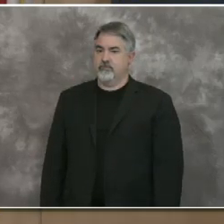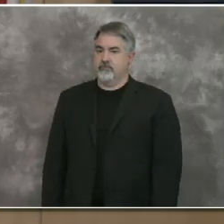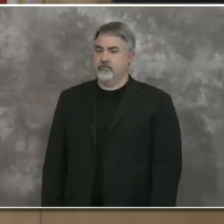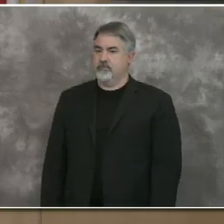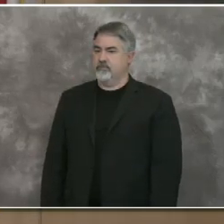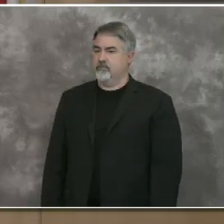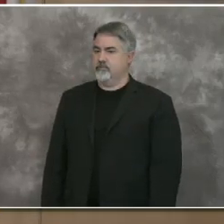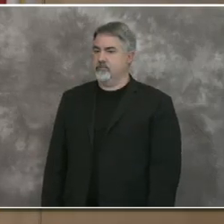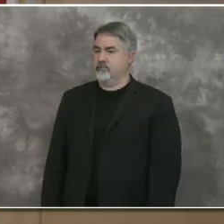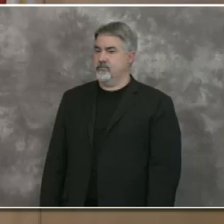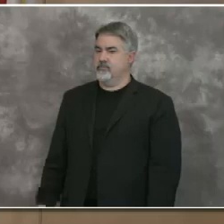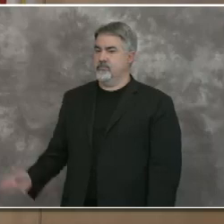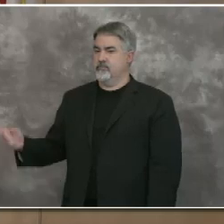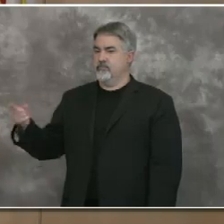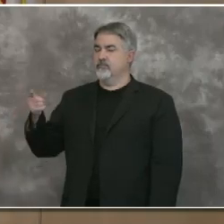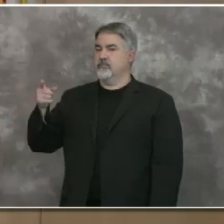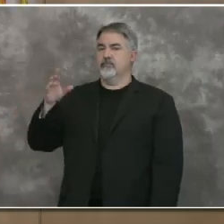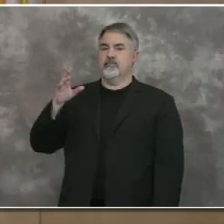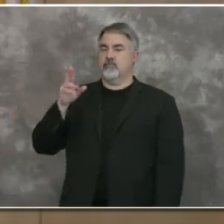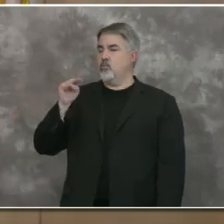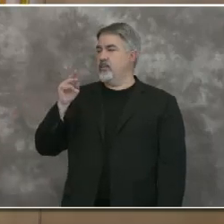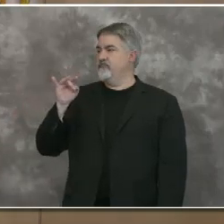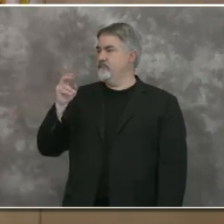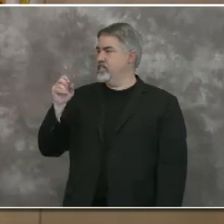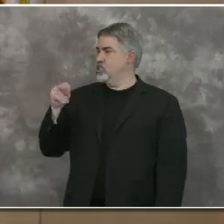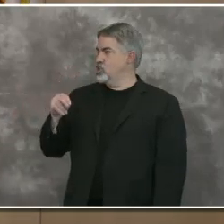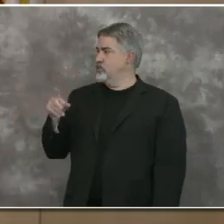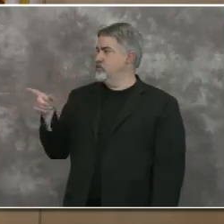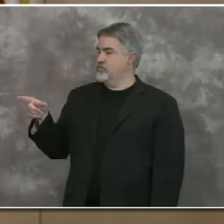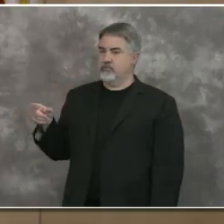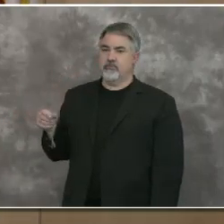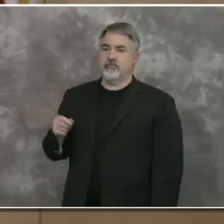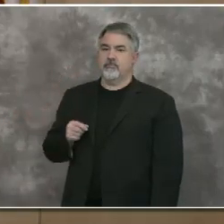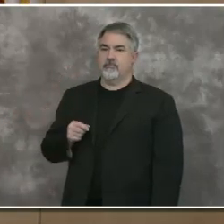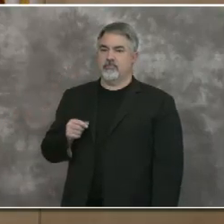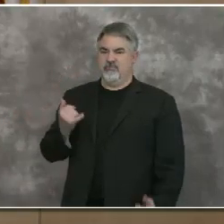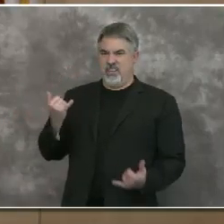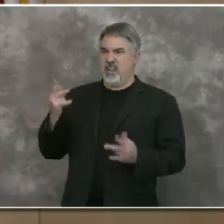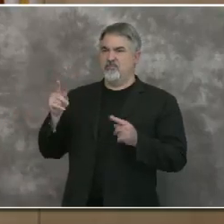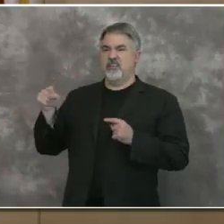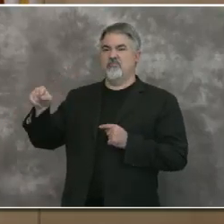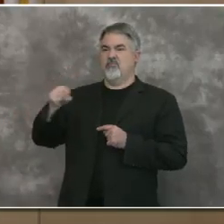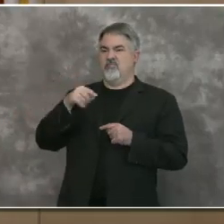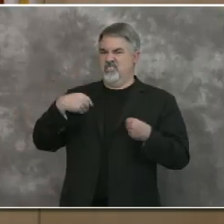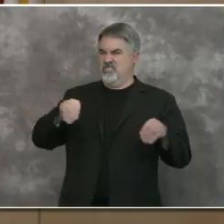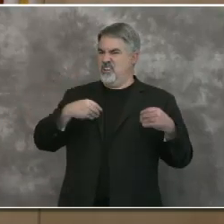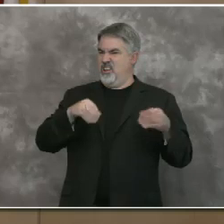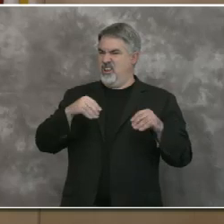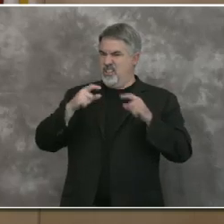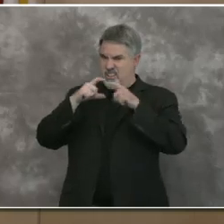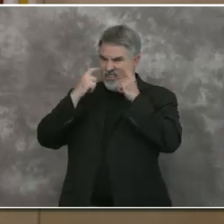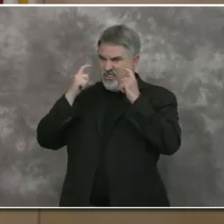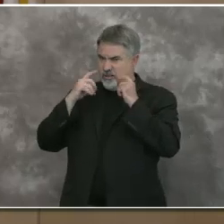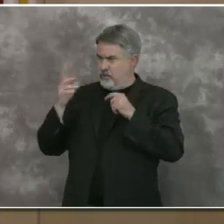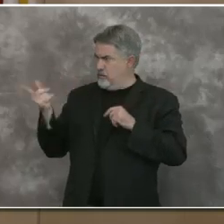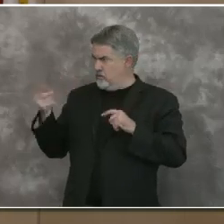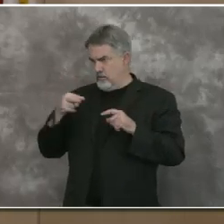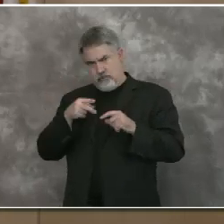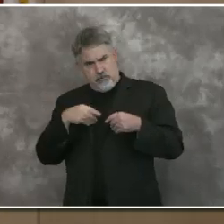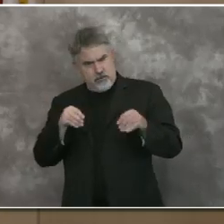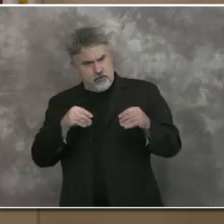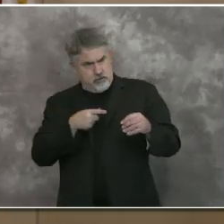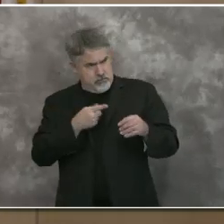Univision. Vendors across the county are now selling homemade face masks. What recommendations do you have for people buying these